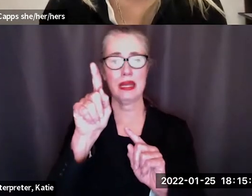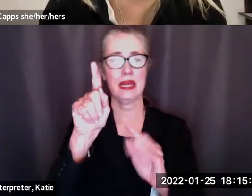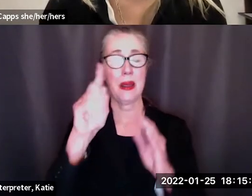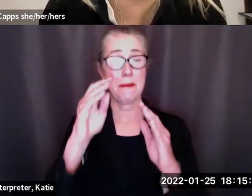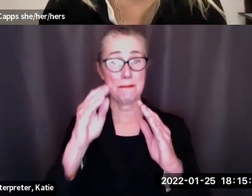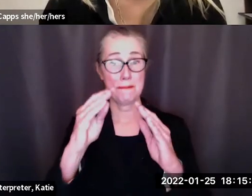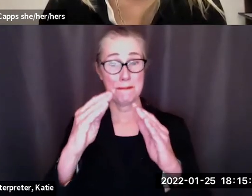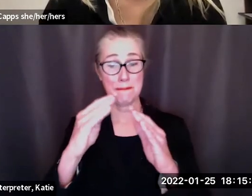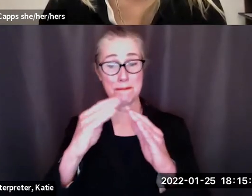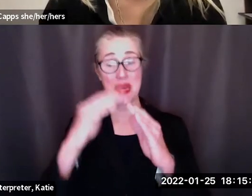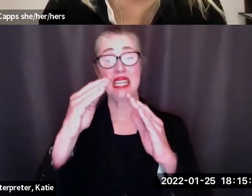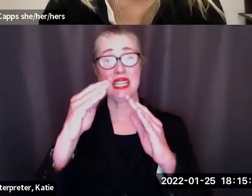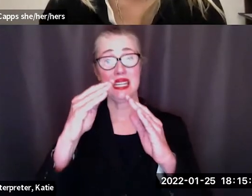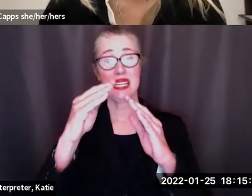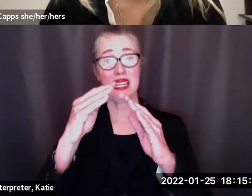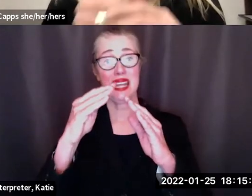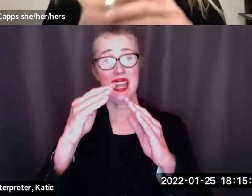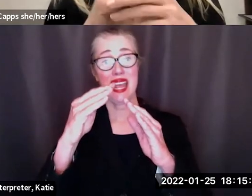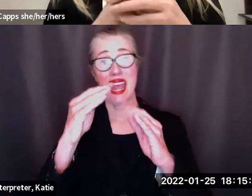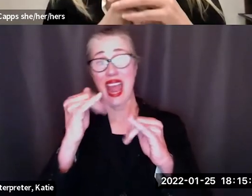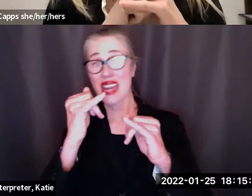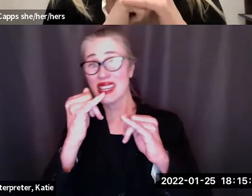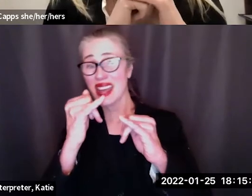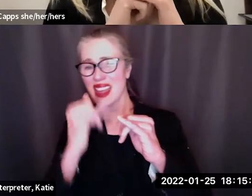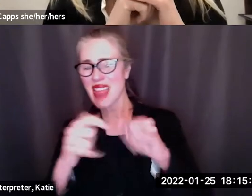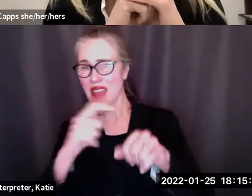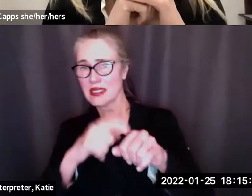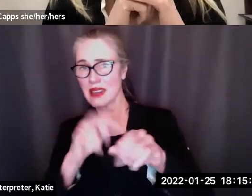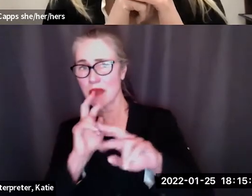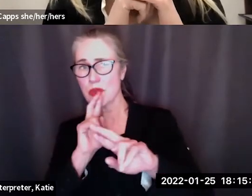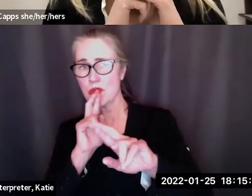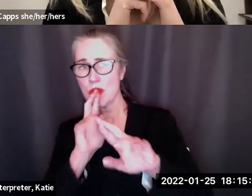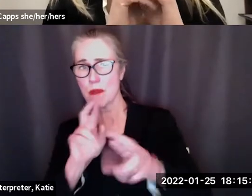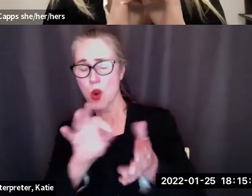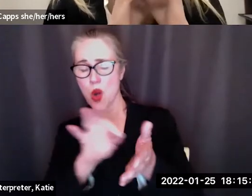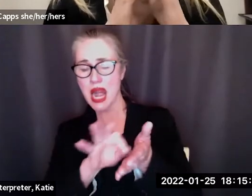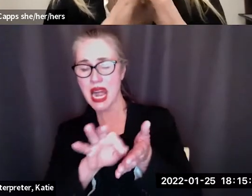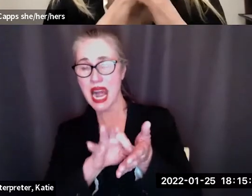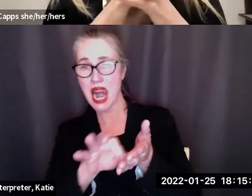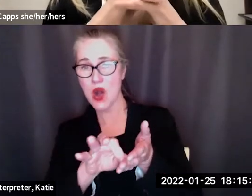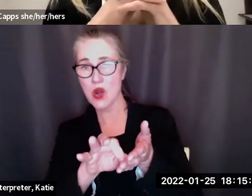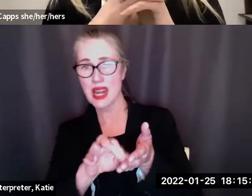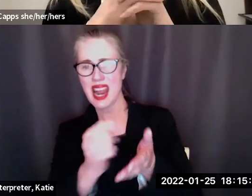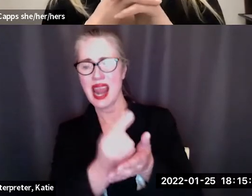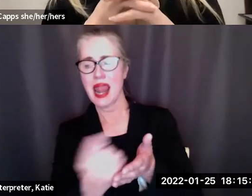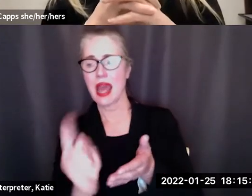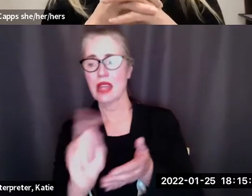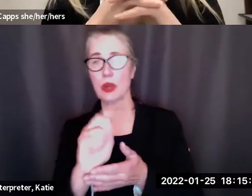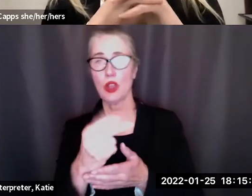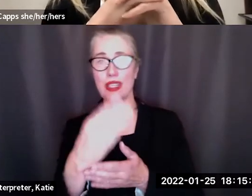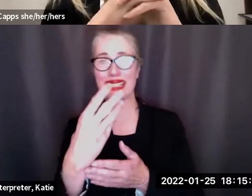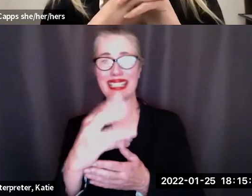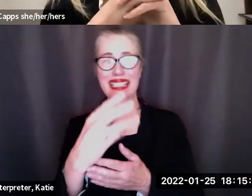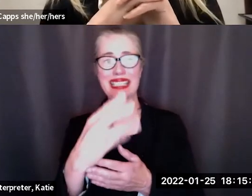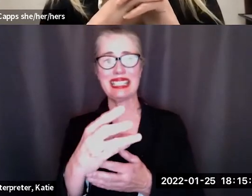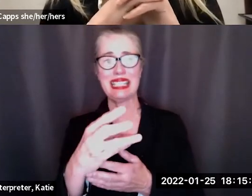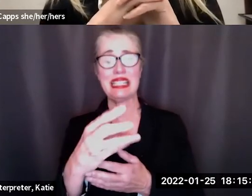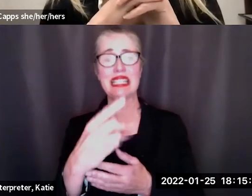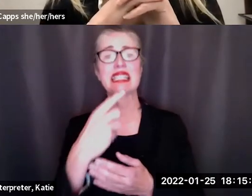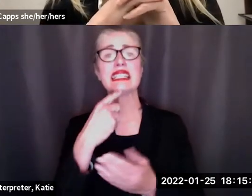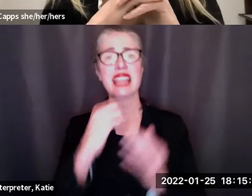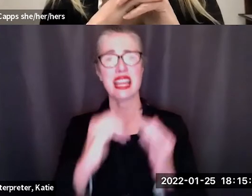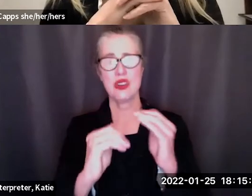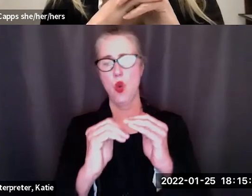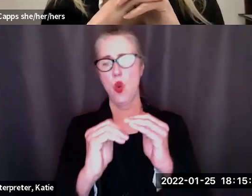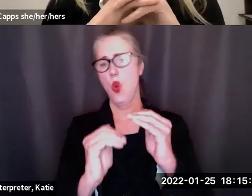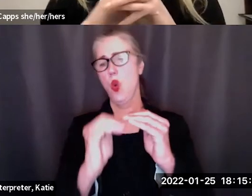it reporting from the last date which was actually the 16th last thursday we got the data it was 212.